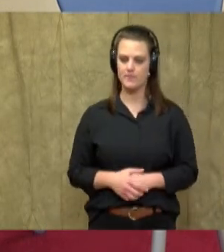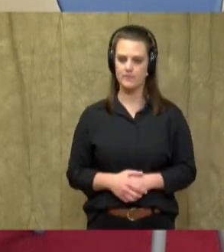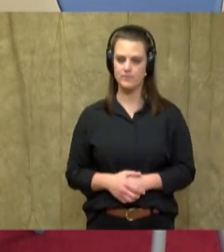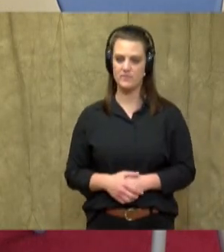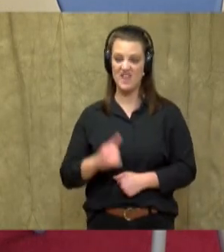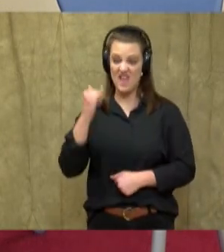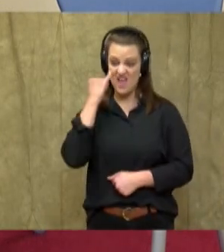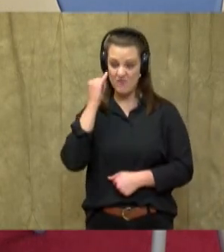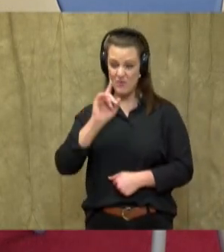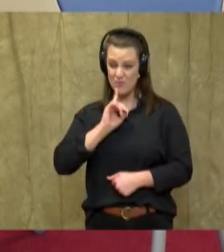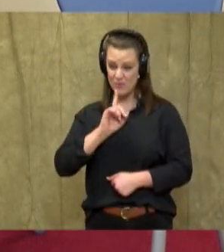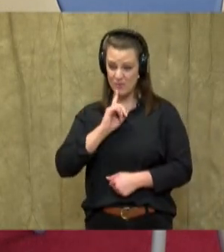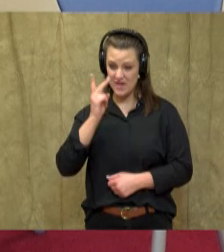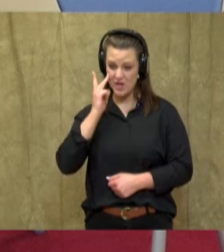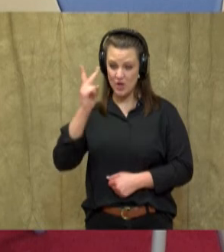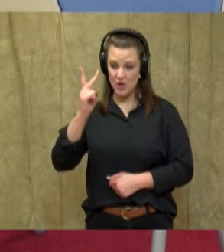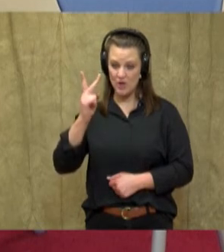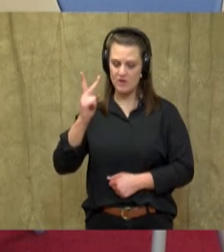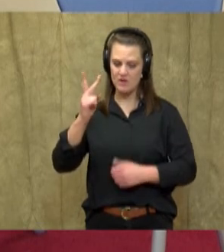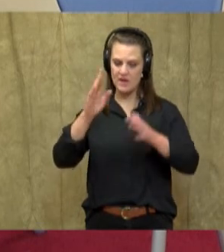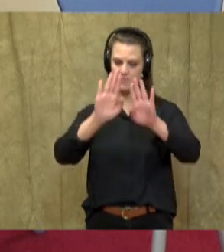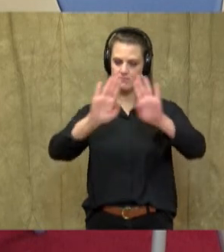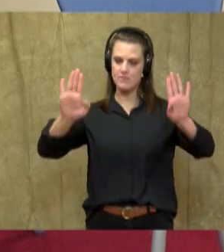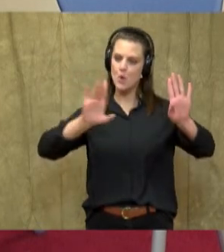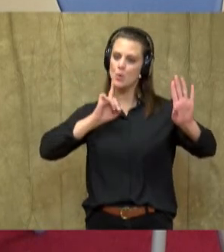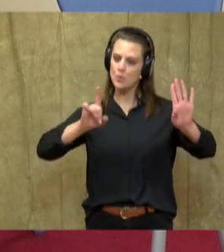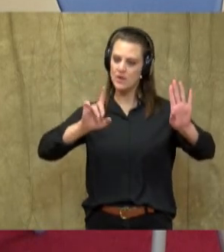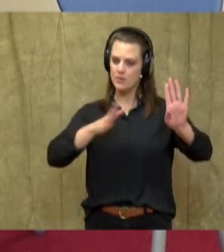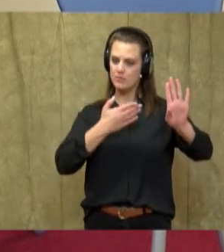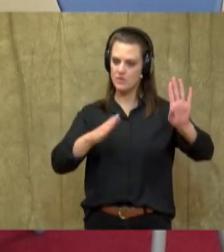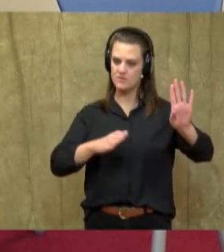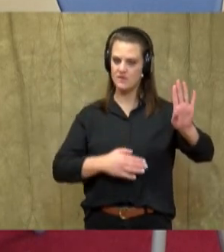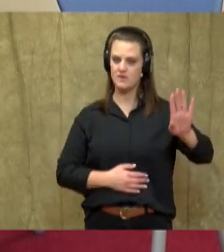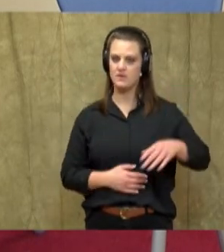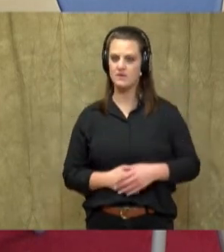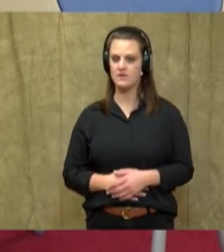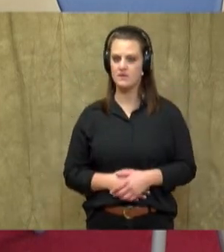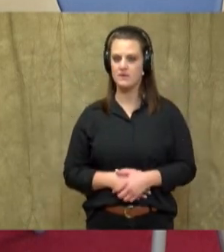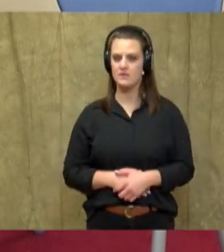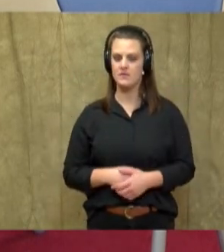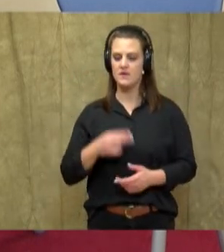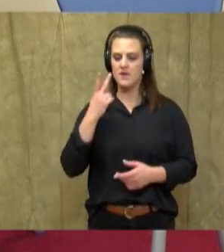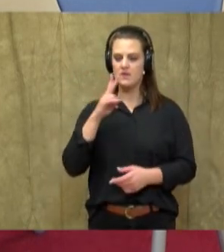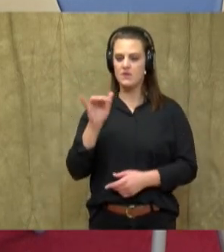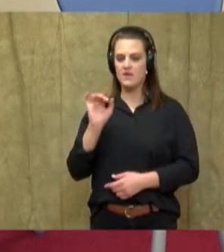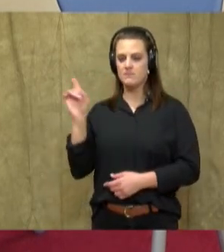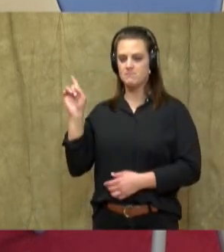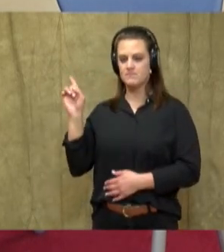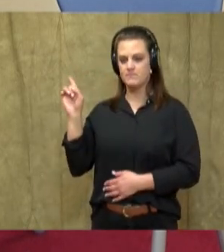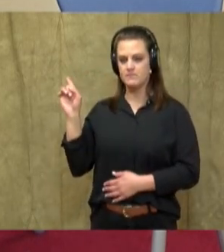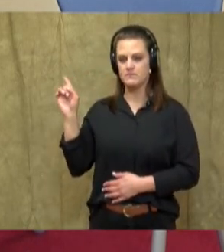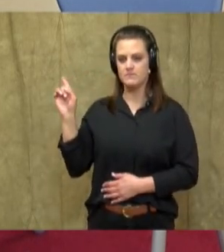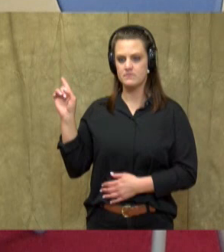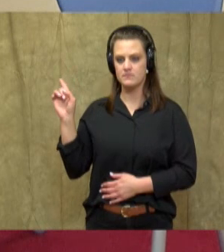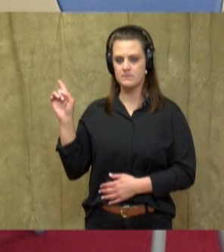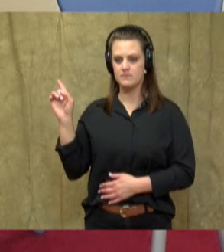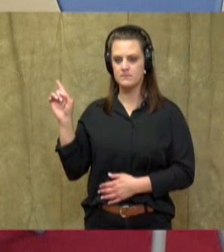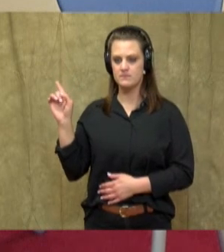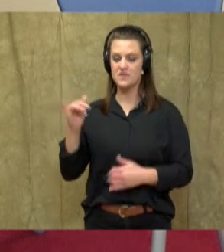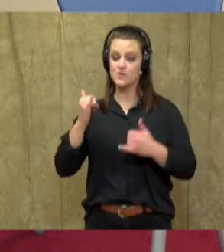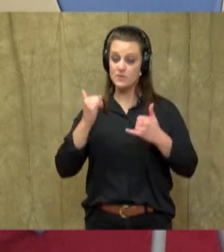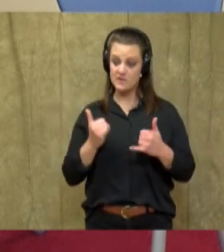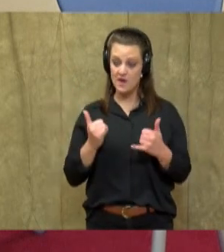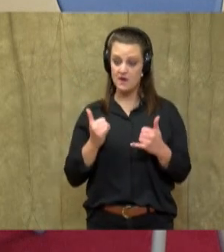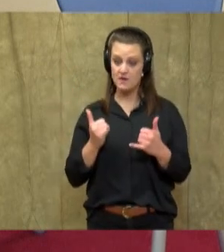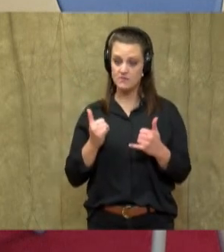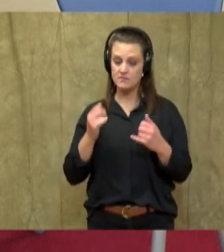If we were to actually look at the real sheet music to acca-bacca, it would look something like this. Now you're going to see more